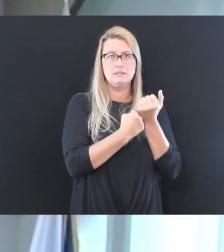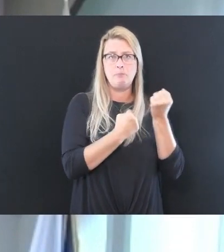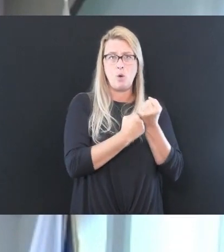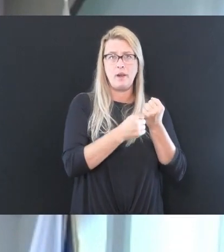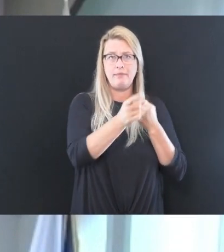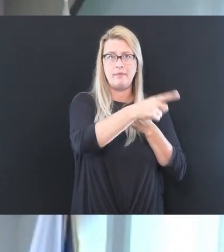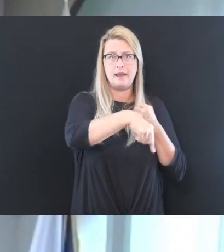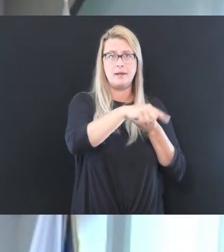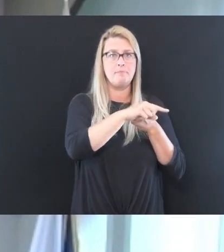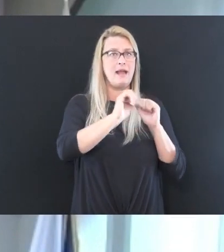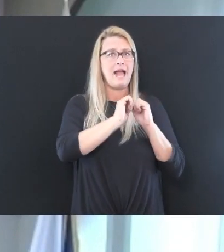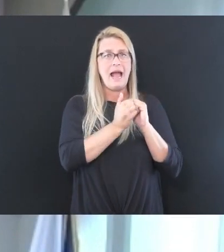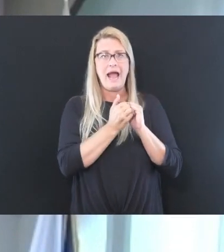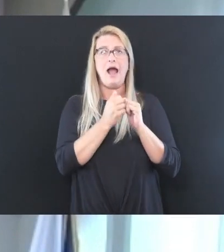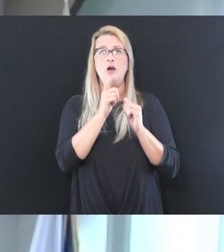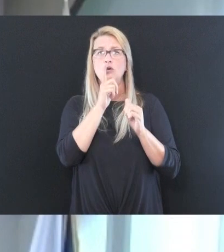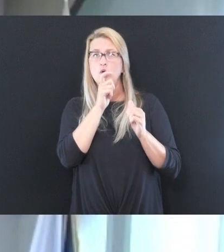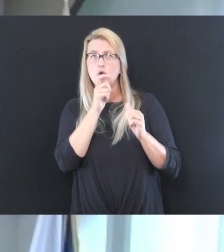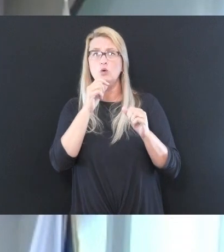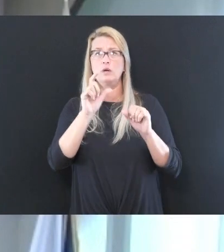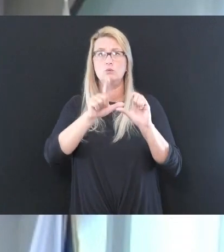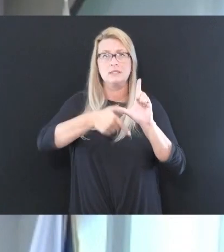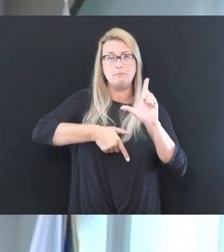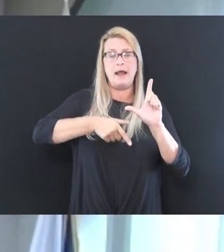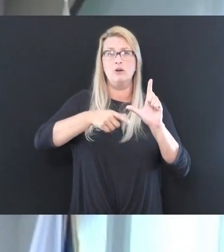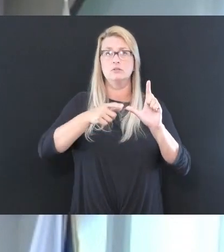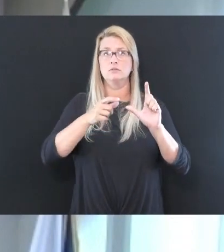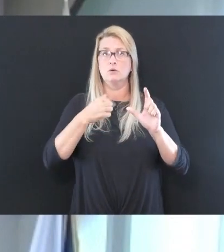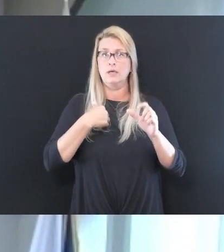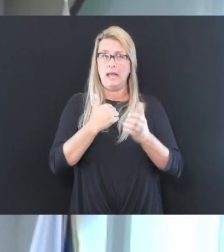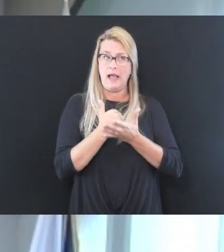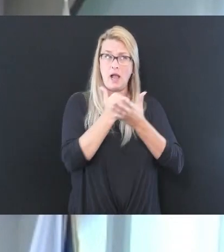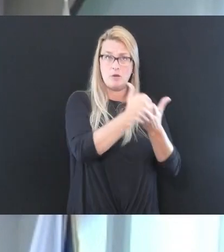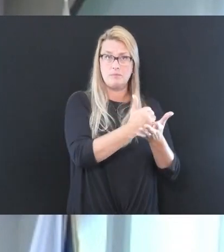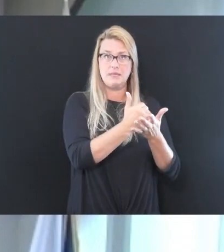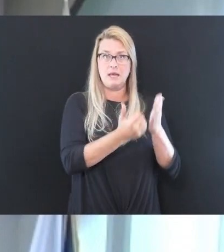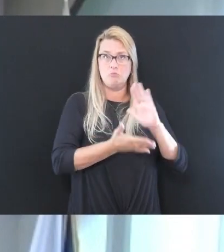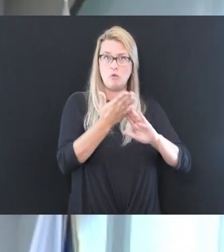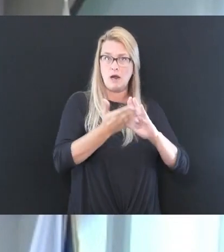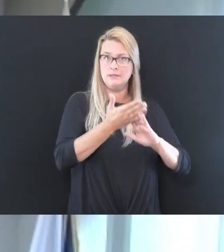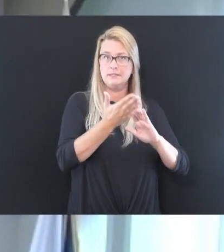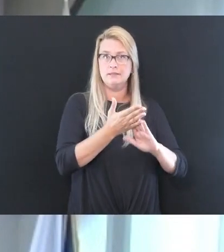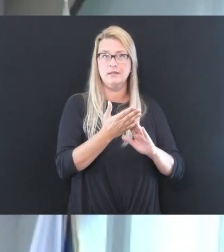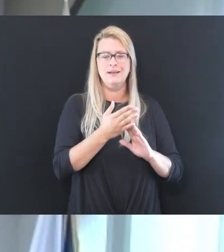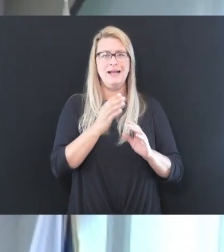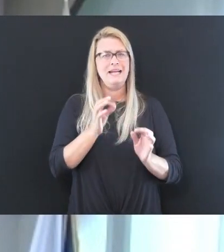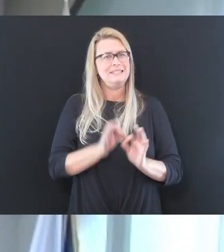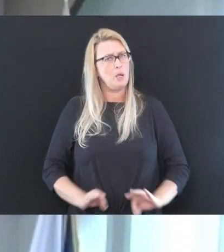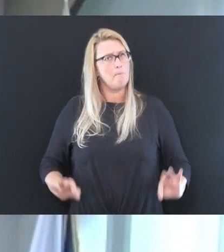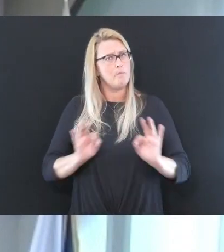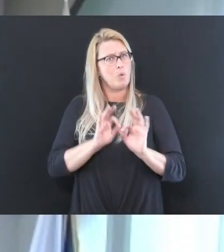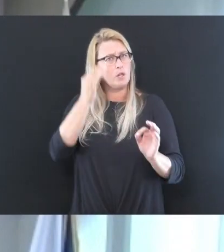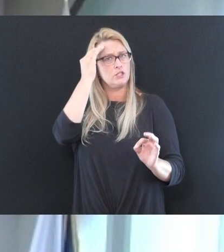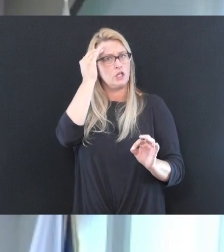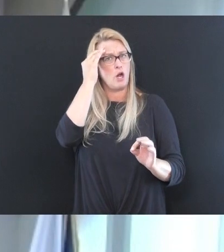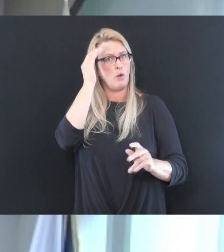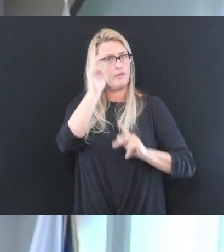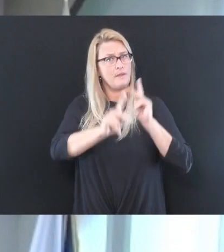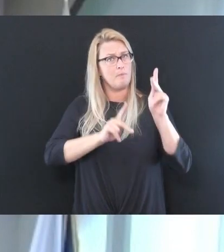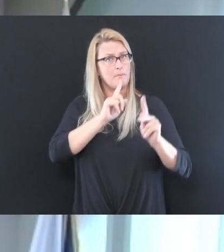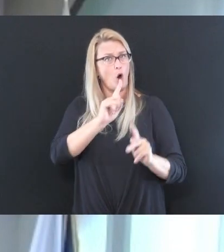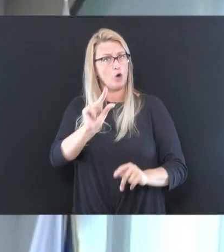reviewing any required licensure requirements. It's important to note that the individuals providing the services in question